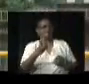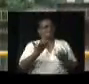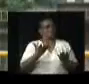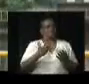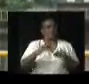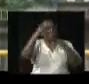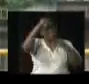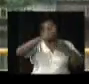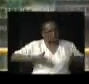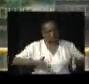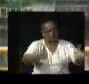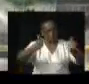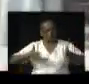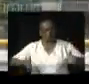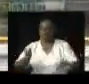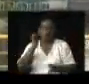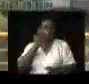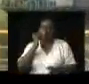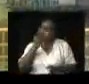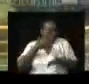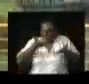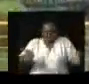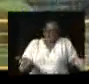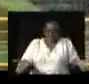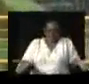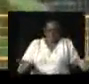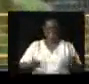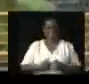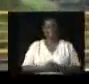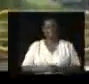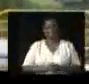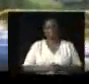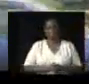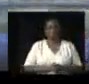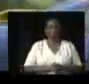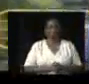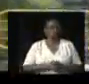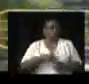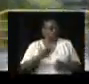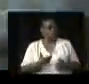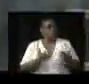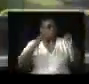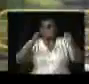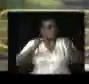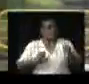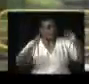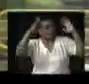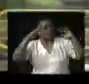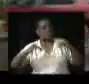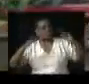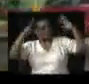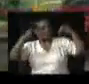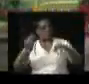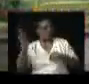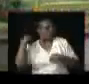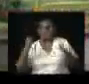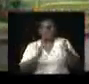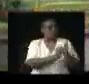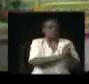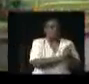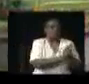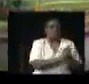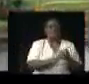main roads in the city are not under water after the heavy rains last weekend. The advisor